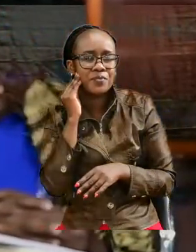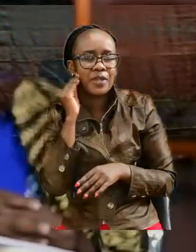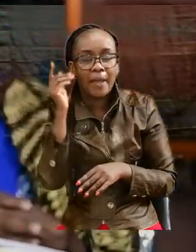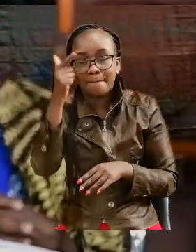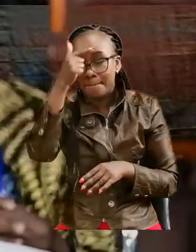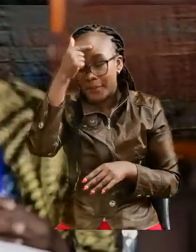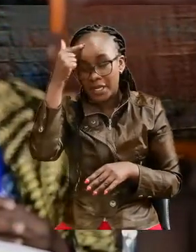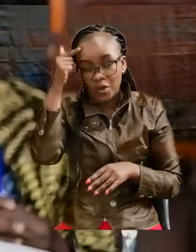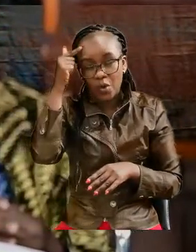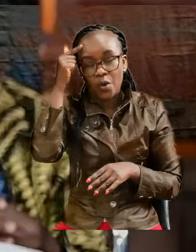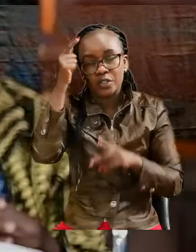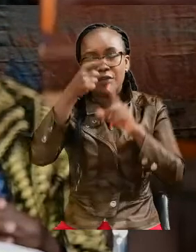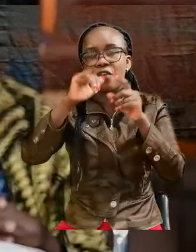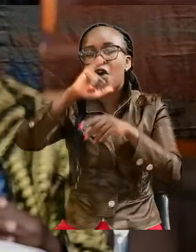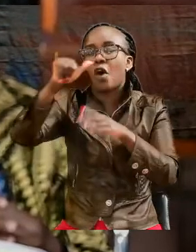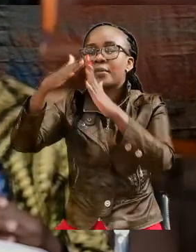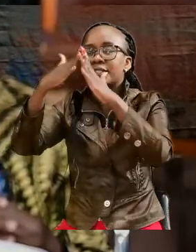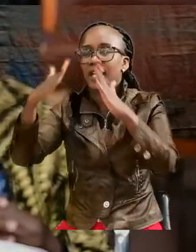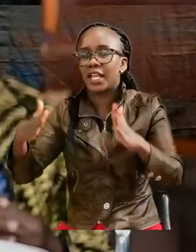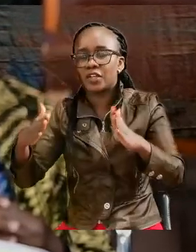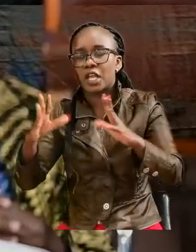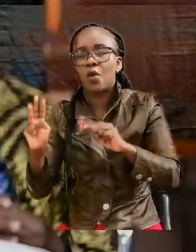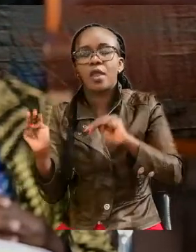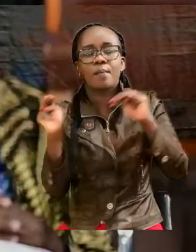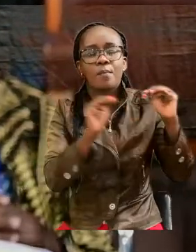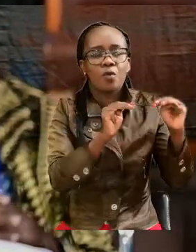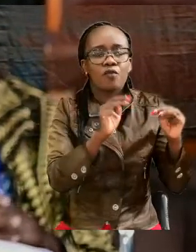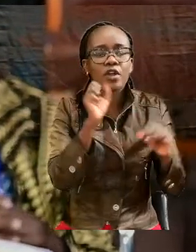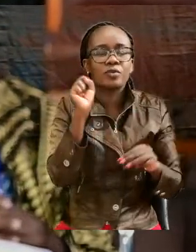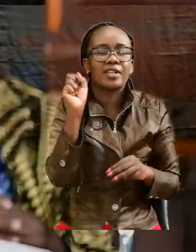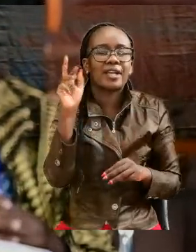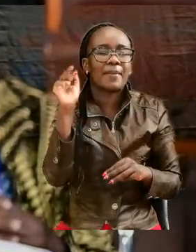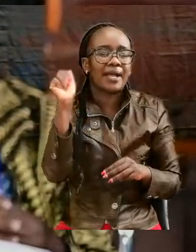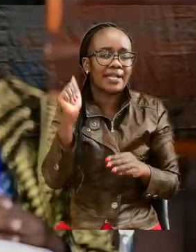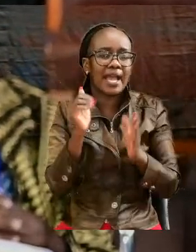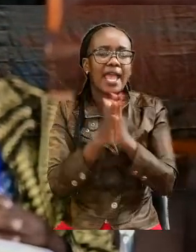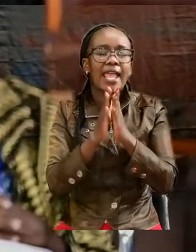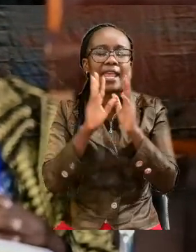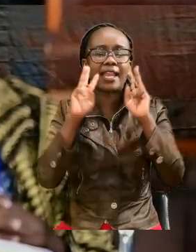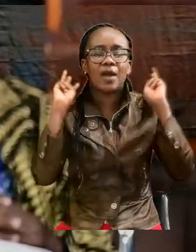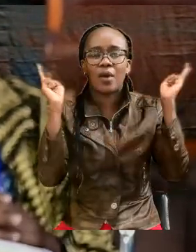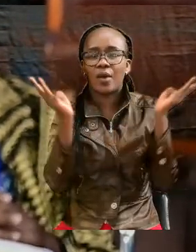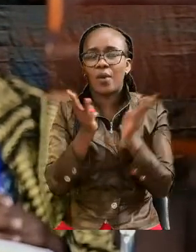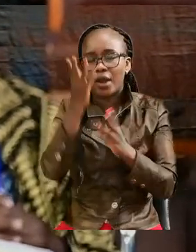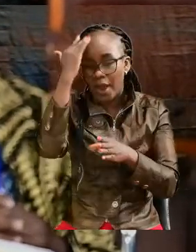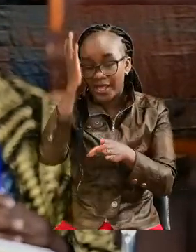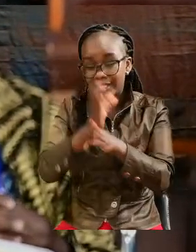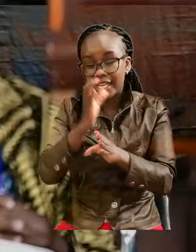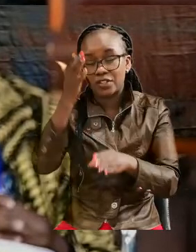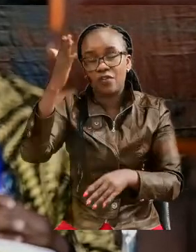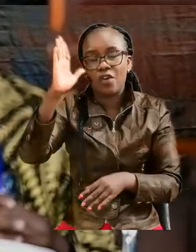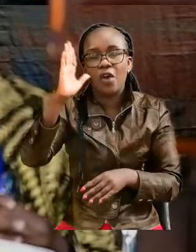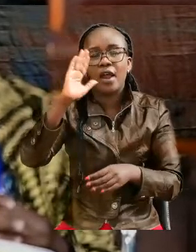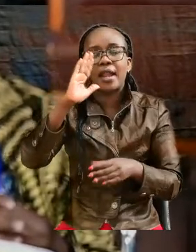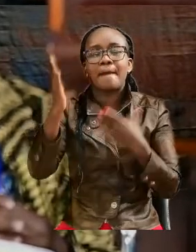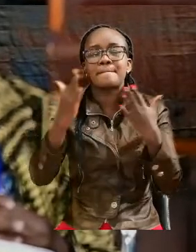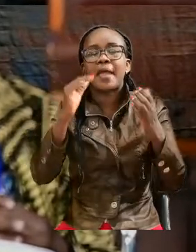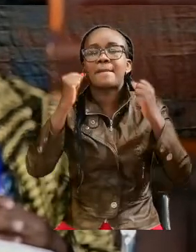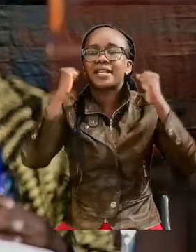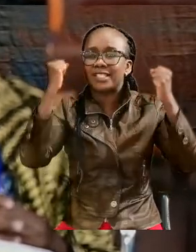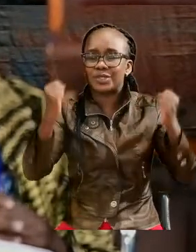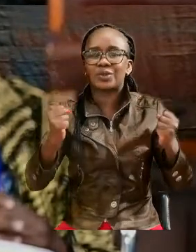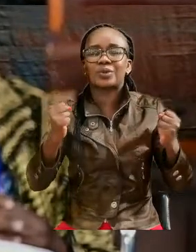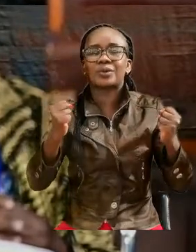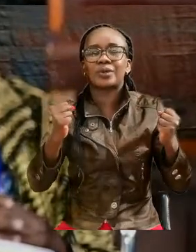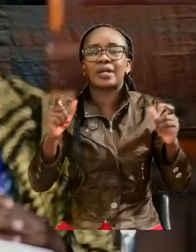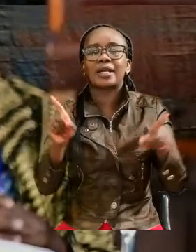starts from Jerusalem before we go to Samaria and to the world, so that the church of God may be strong and